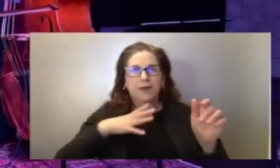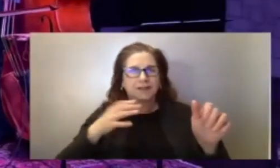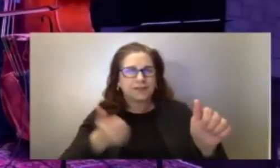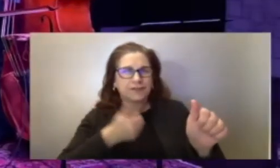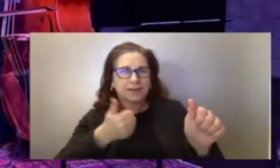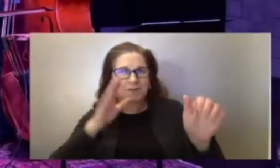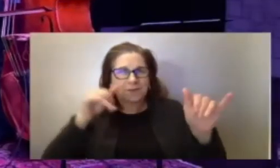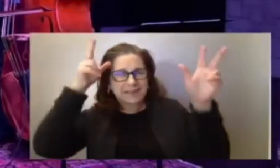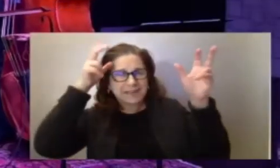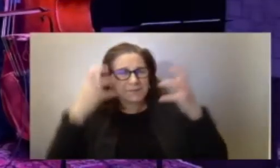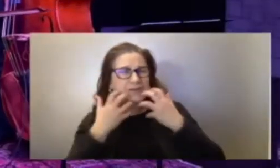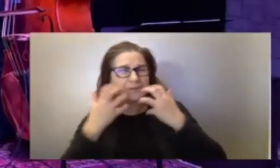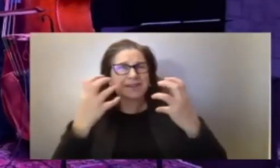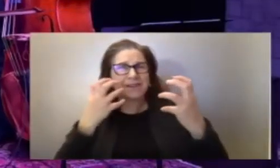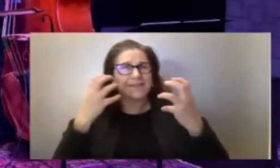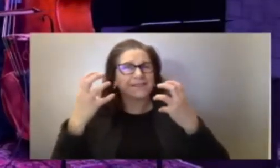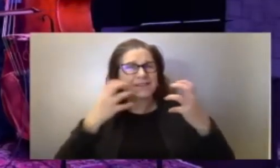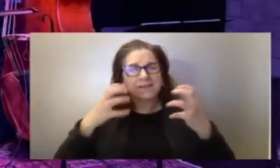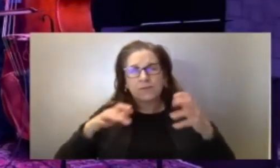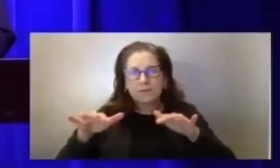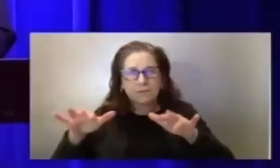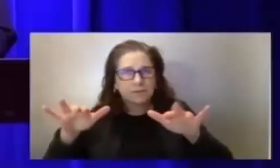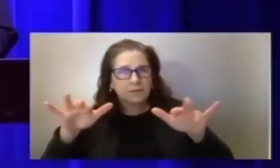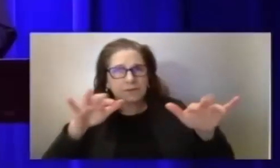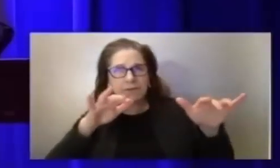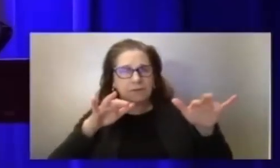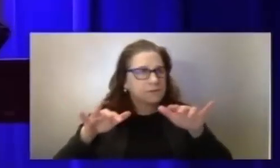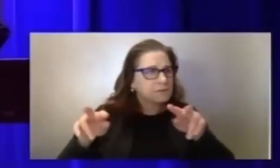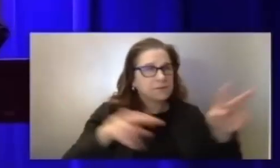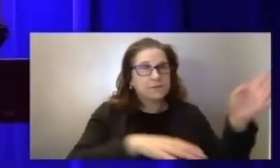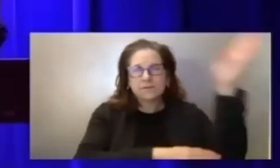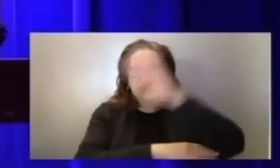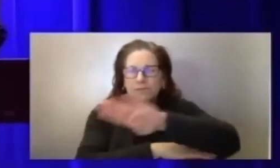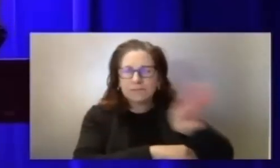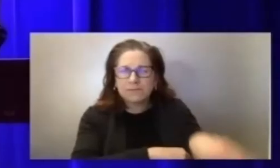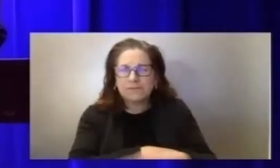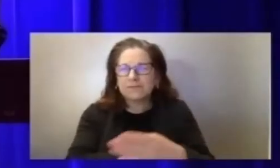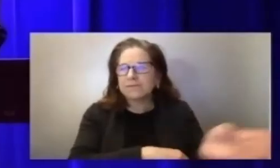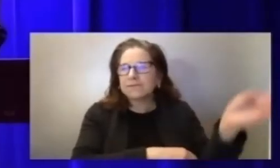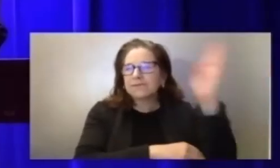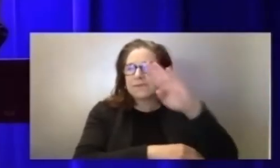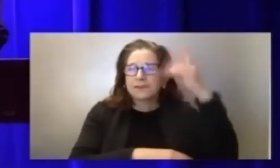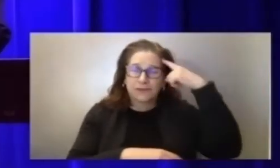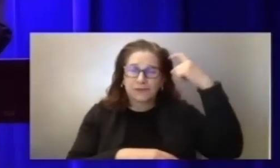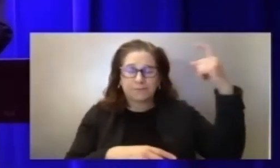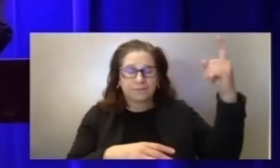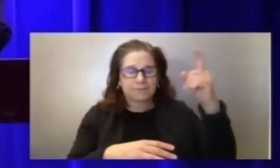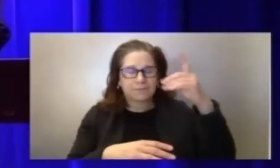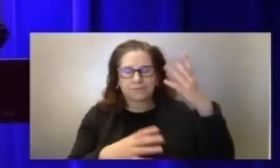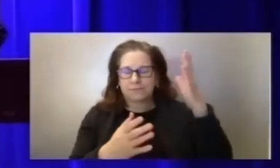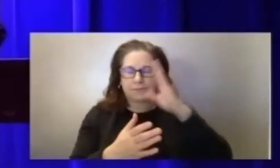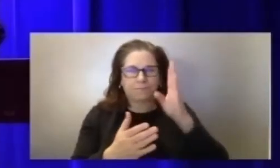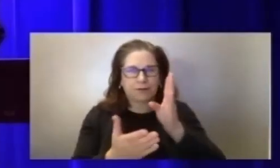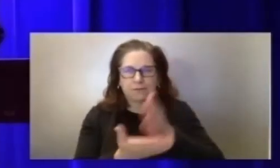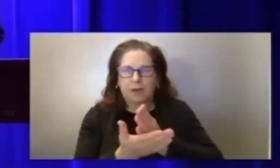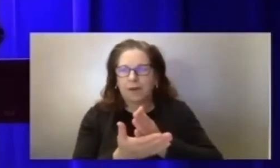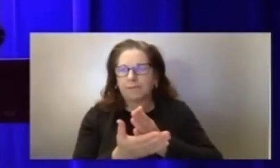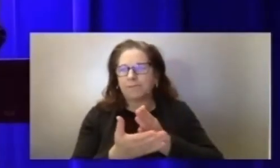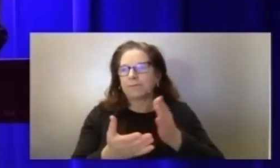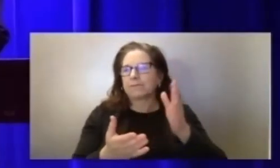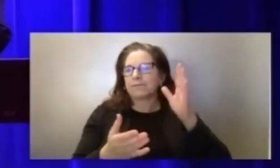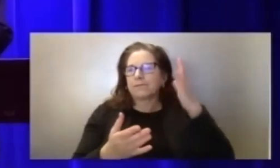man chased by demons screams out. He roams this area day and night. His bad dreams never